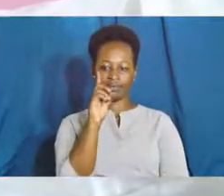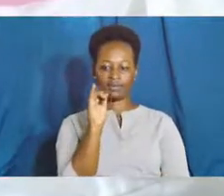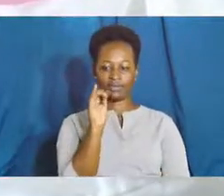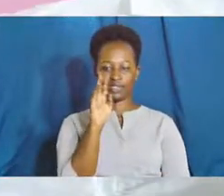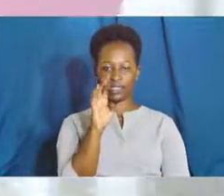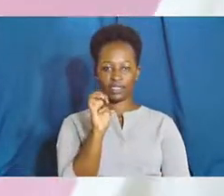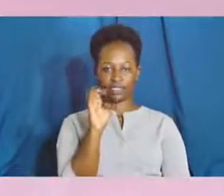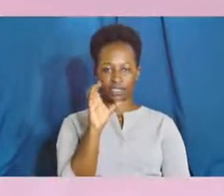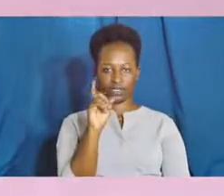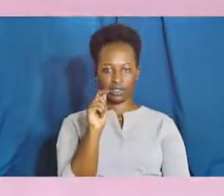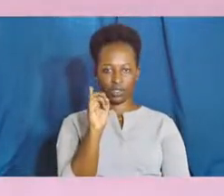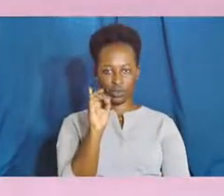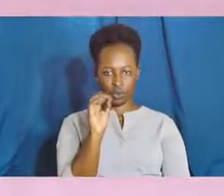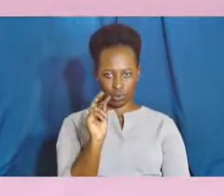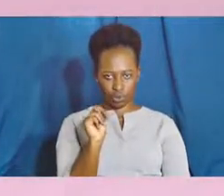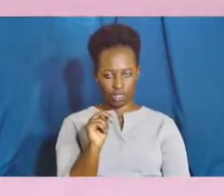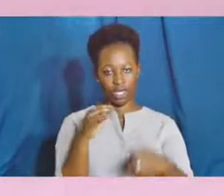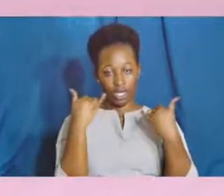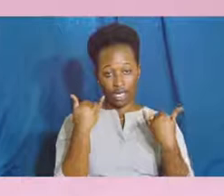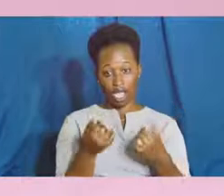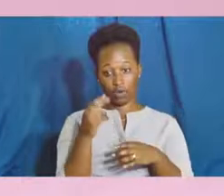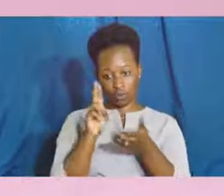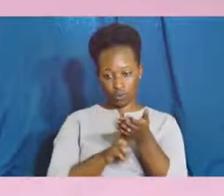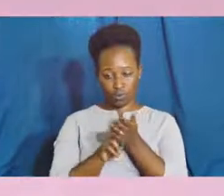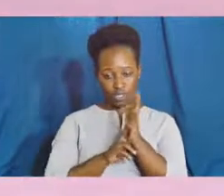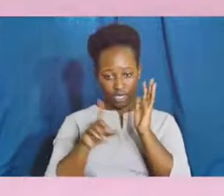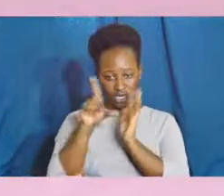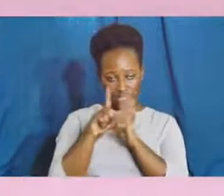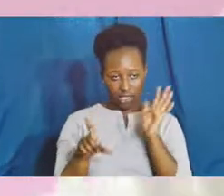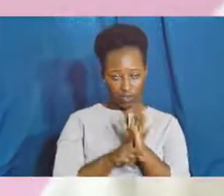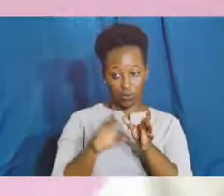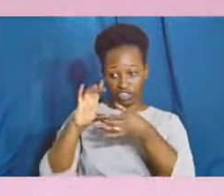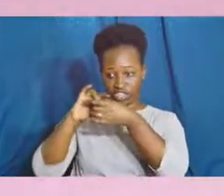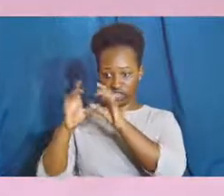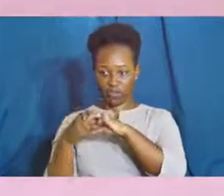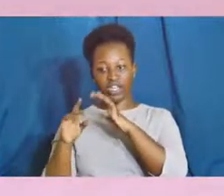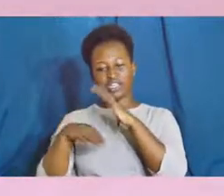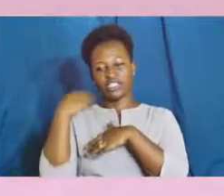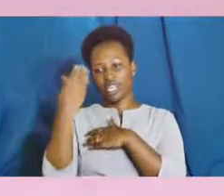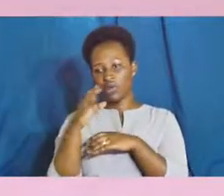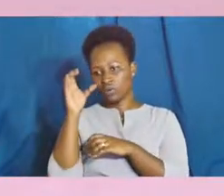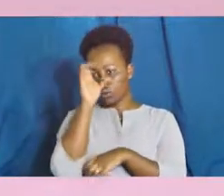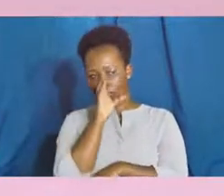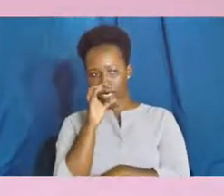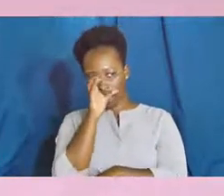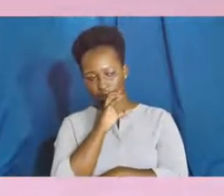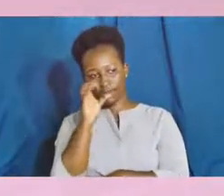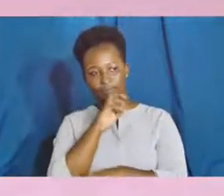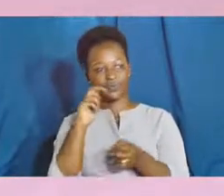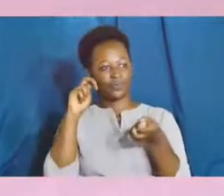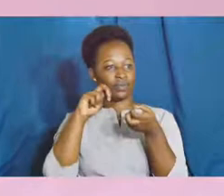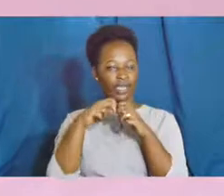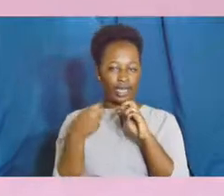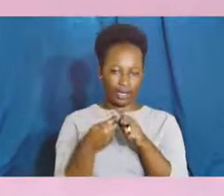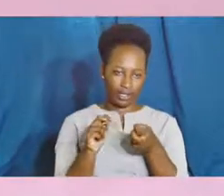apply the junction rule that we have explained there, and then we find the current.